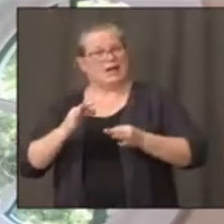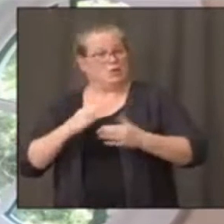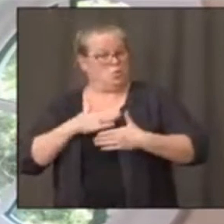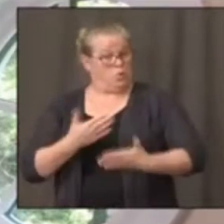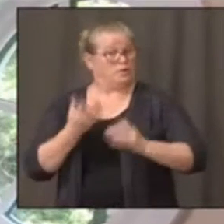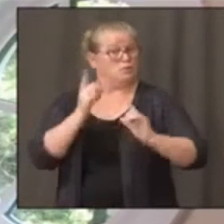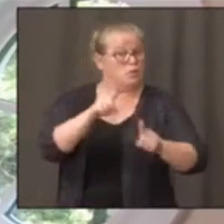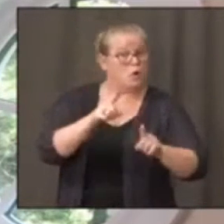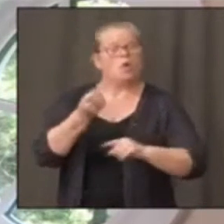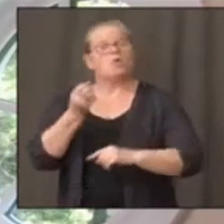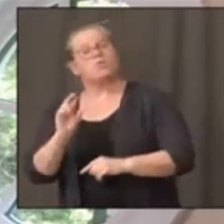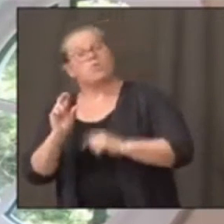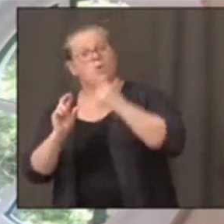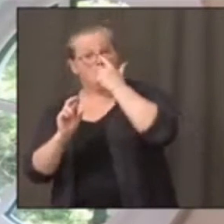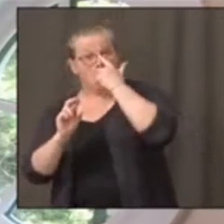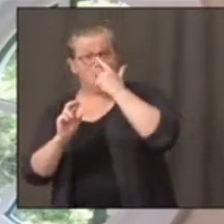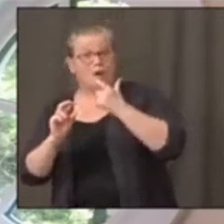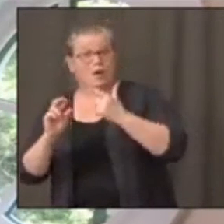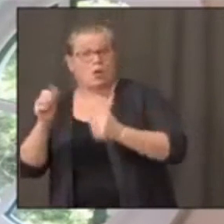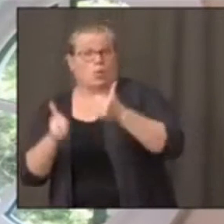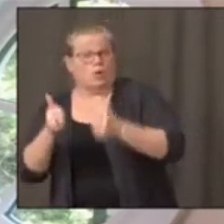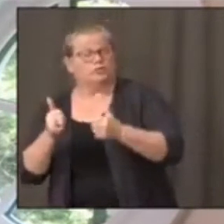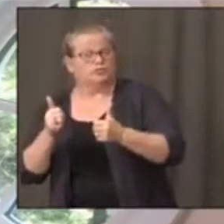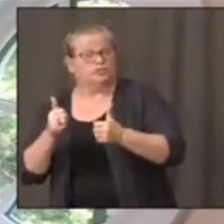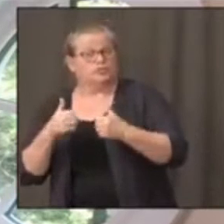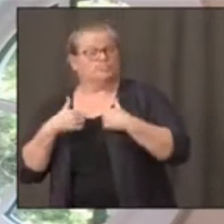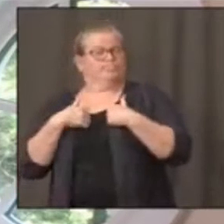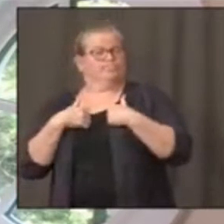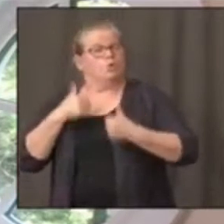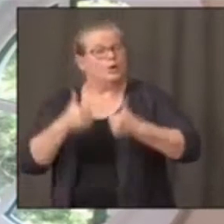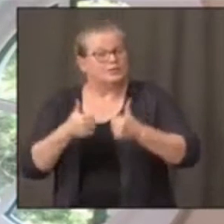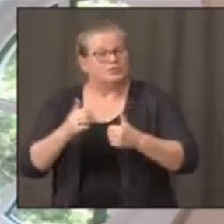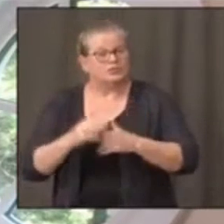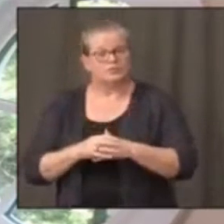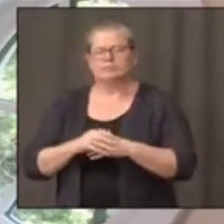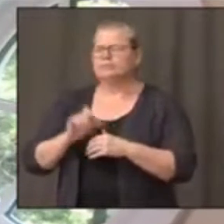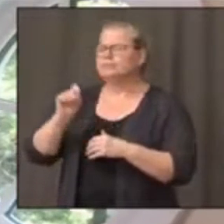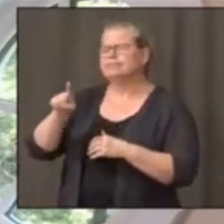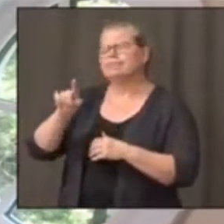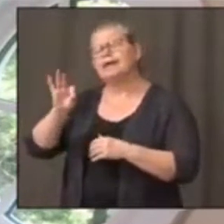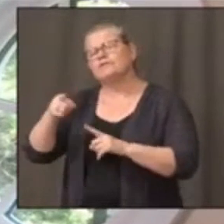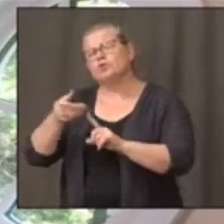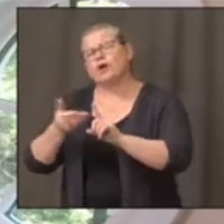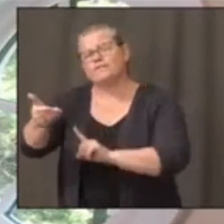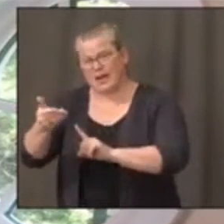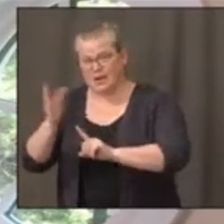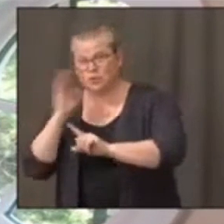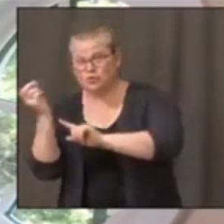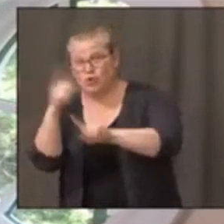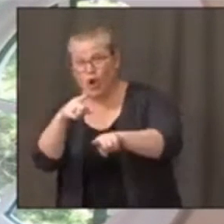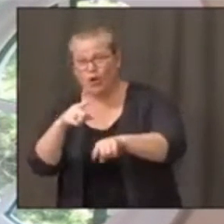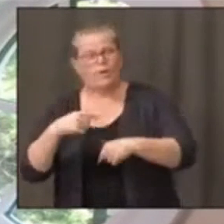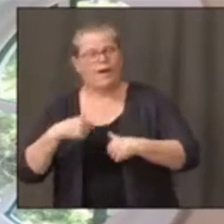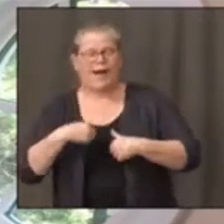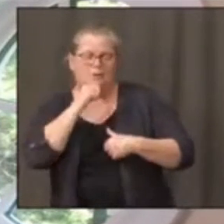go? I would not go. Okay. Thank you, Doctor. I think we've explored your personal life enough.